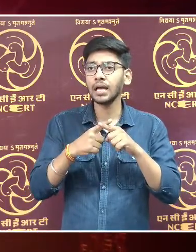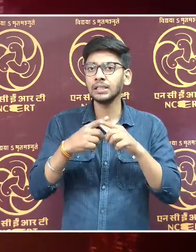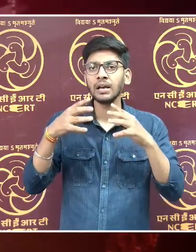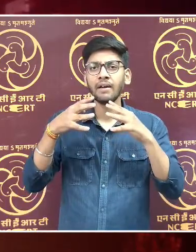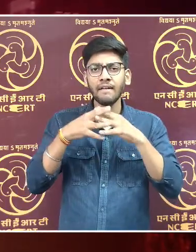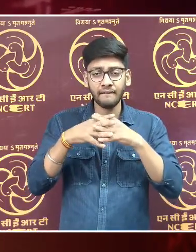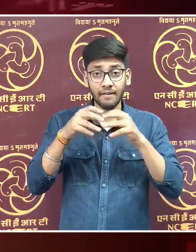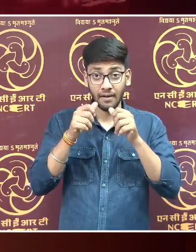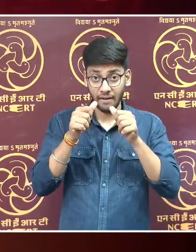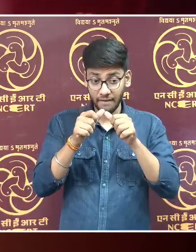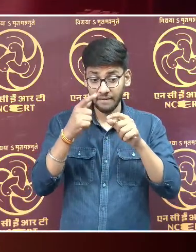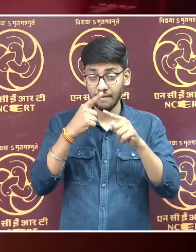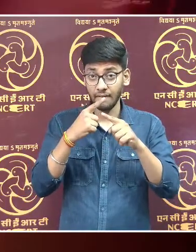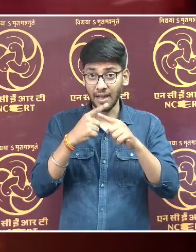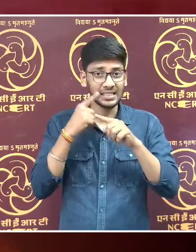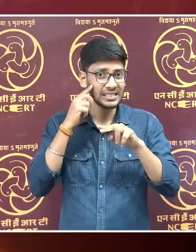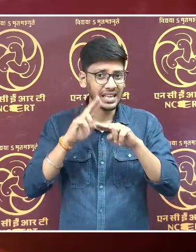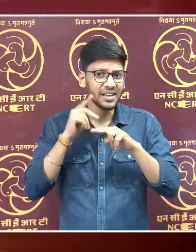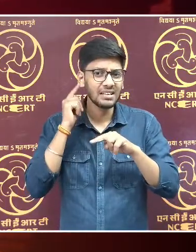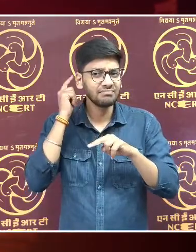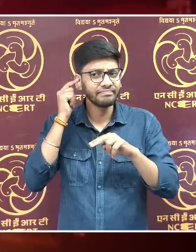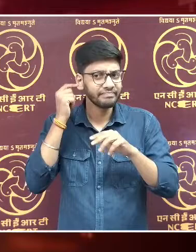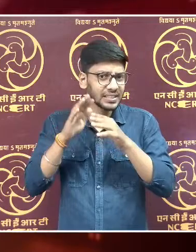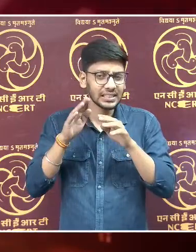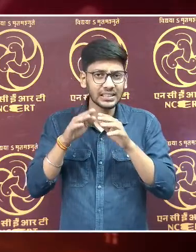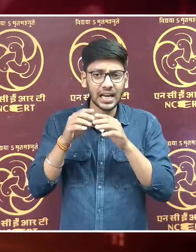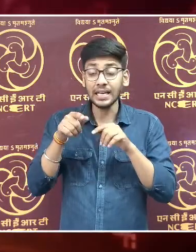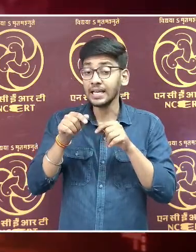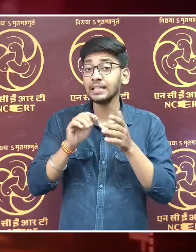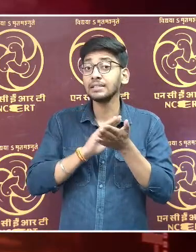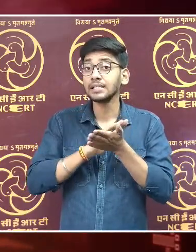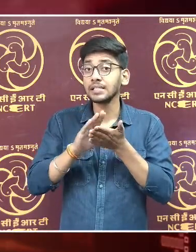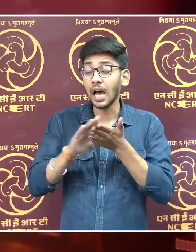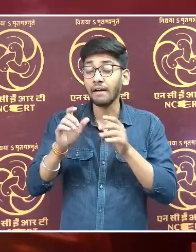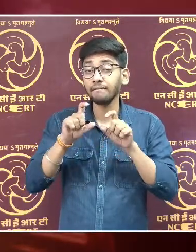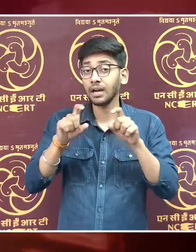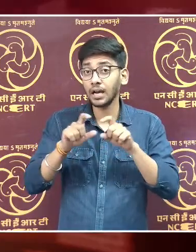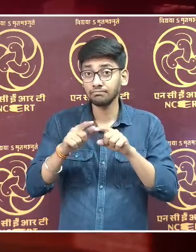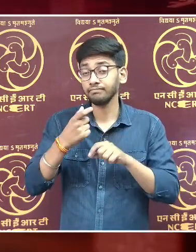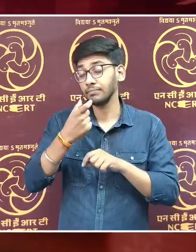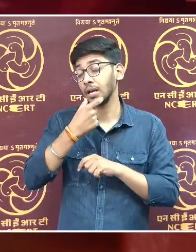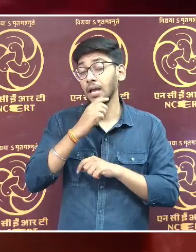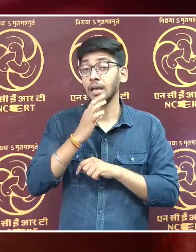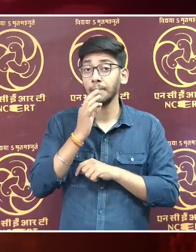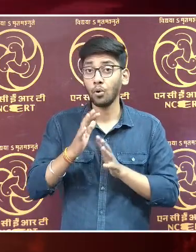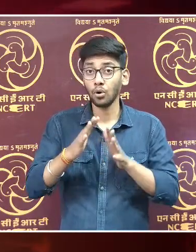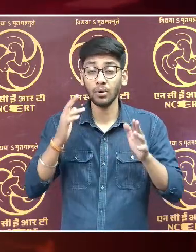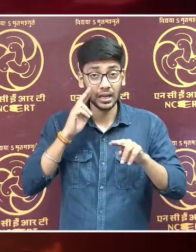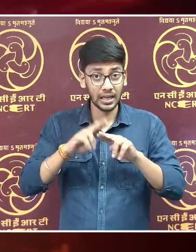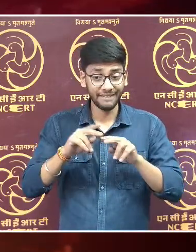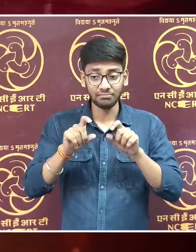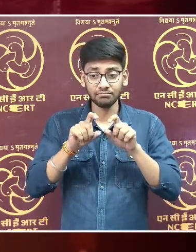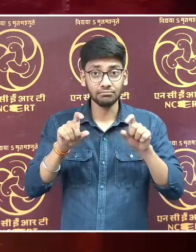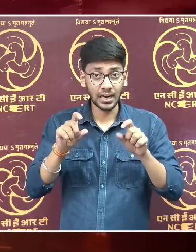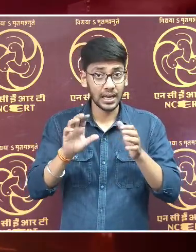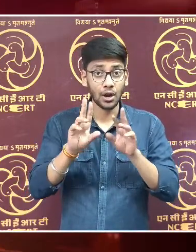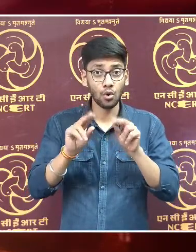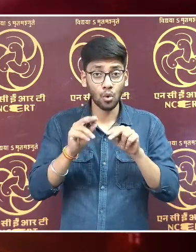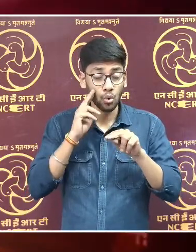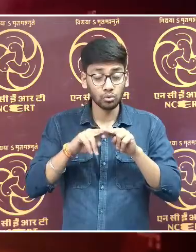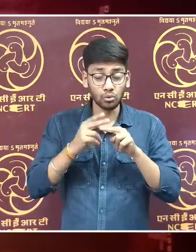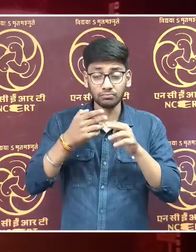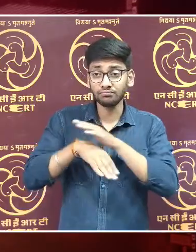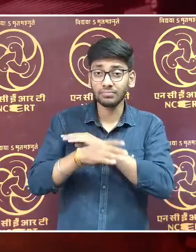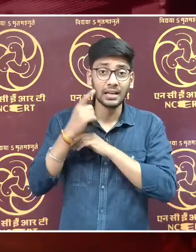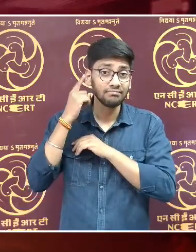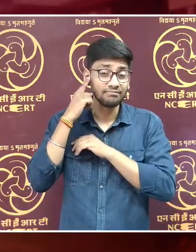cleared off, because wax getting accumulated in the ear canal will not allow the sound to enter into the ear. See, as